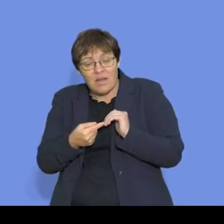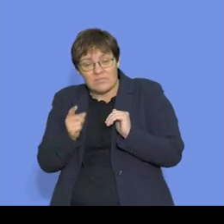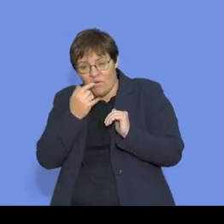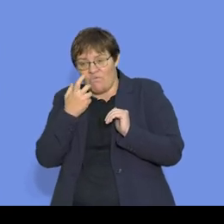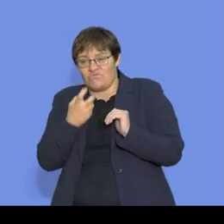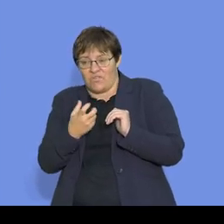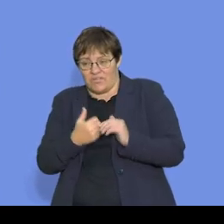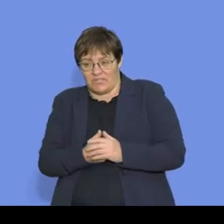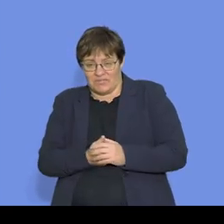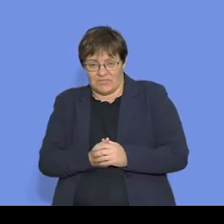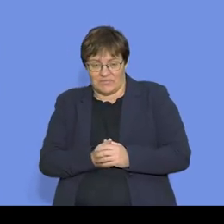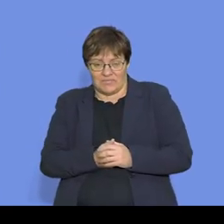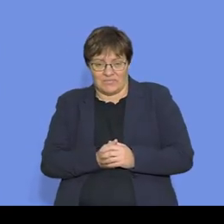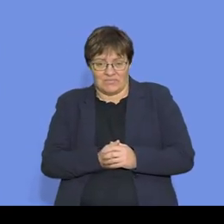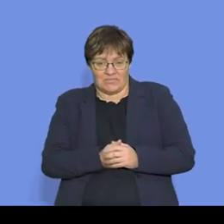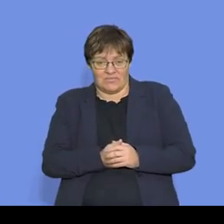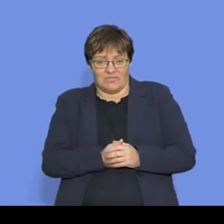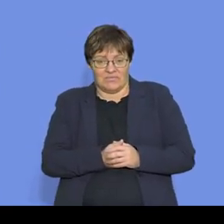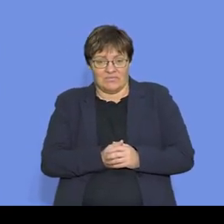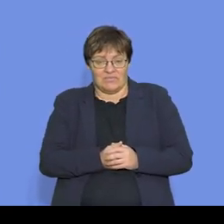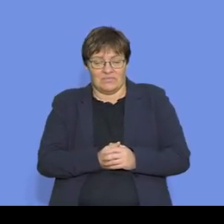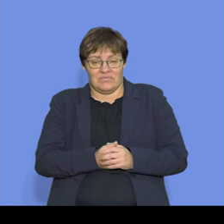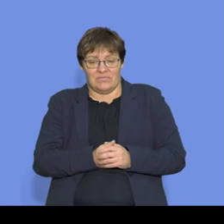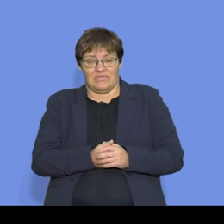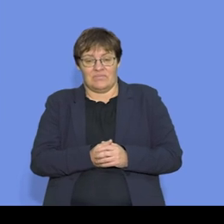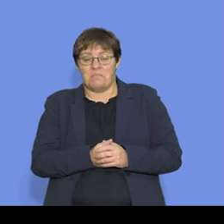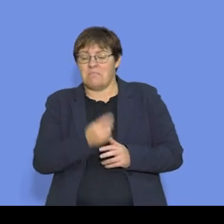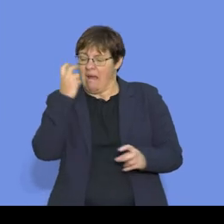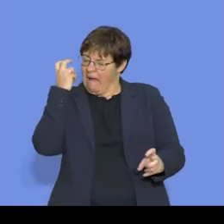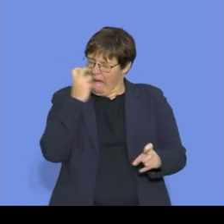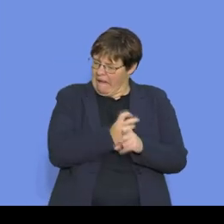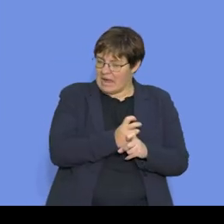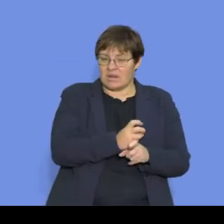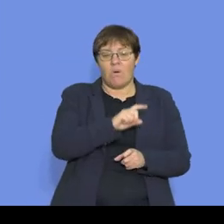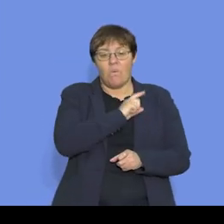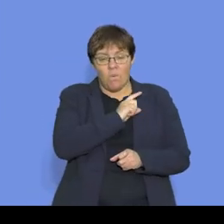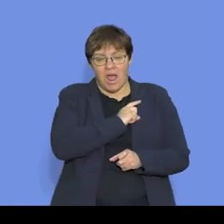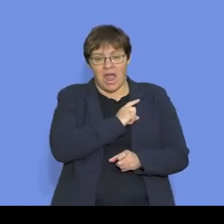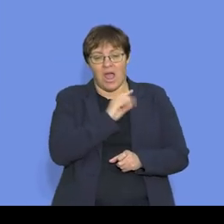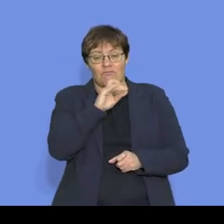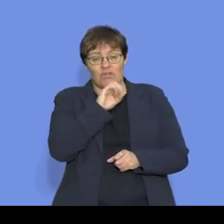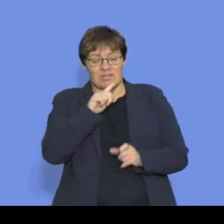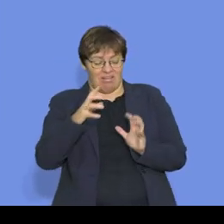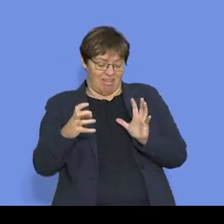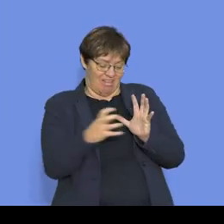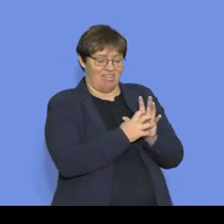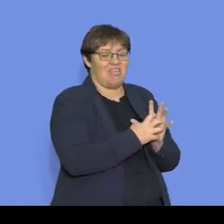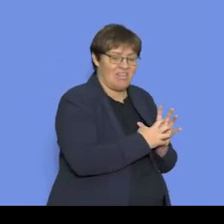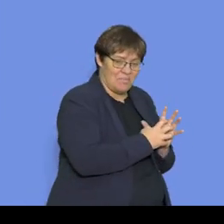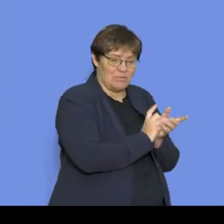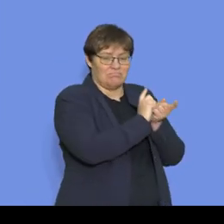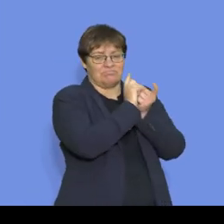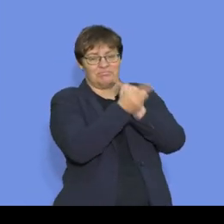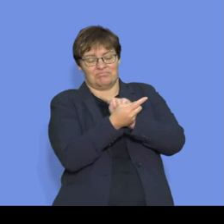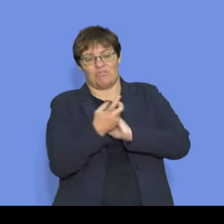skull is now rock. Okay, it's very, very hard because it was fossilized